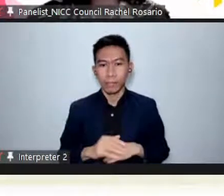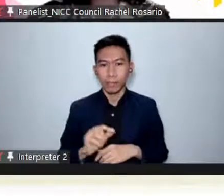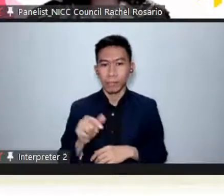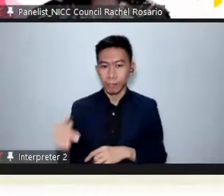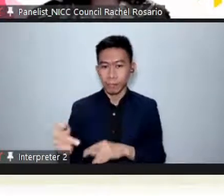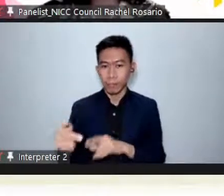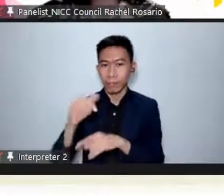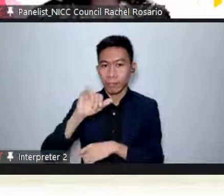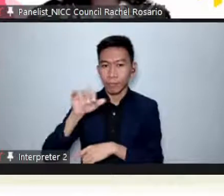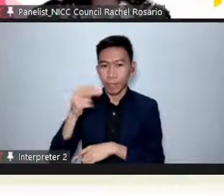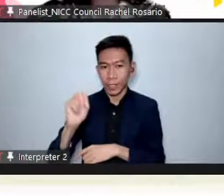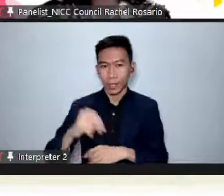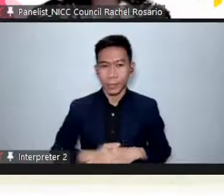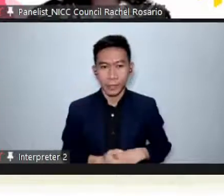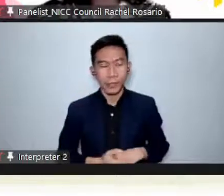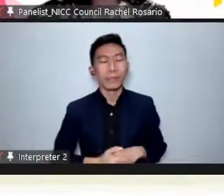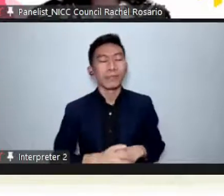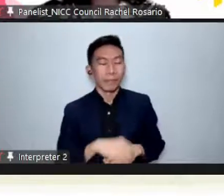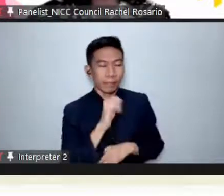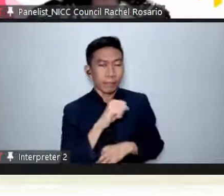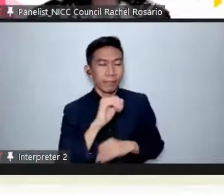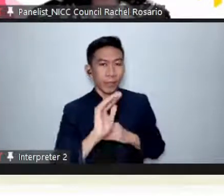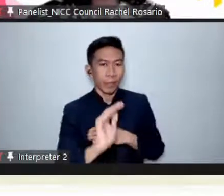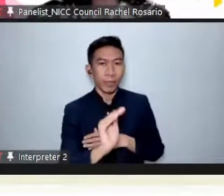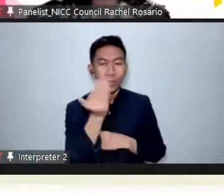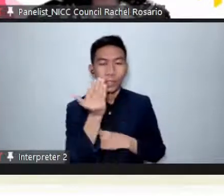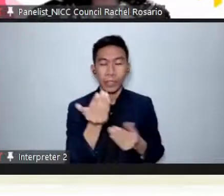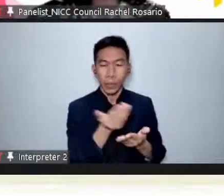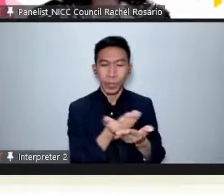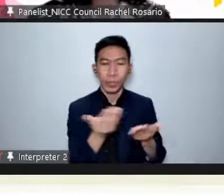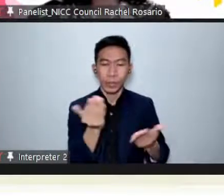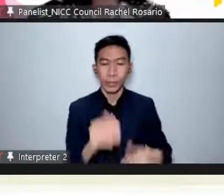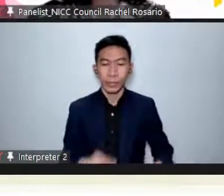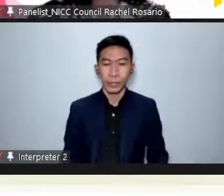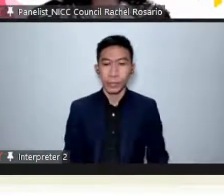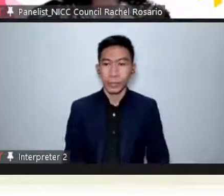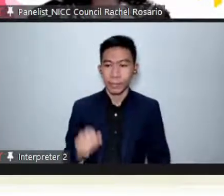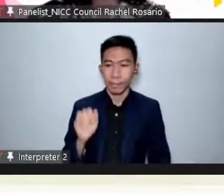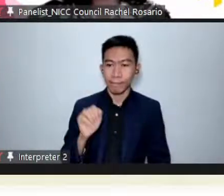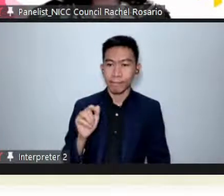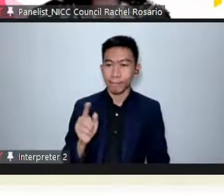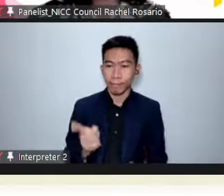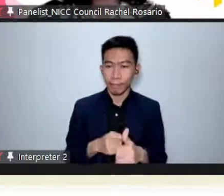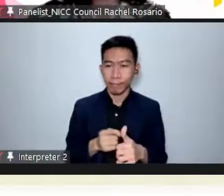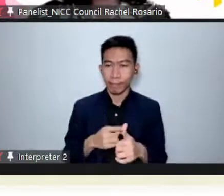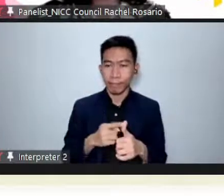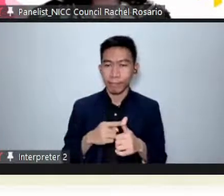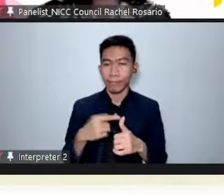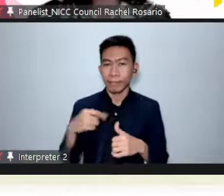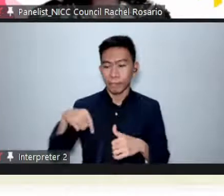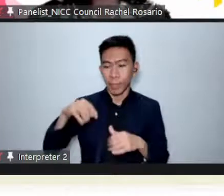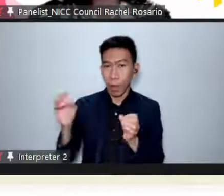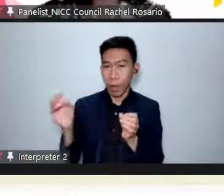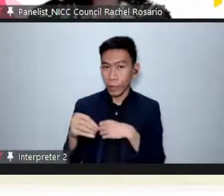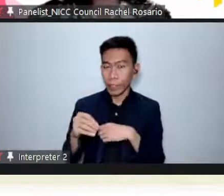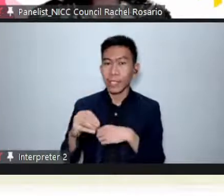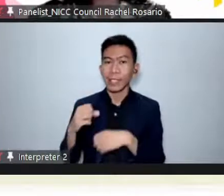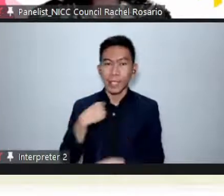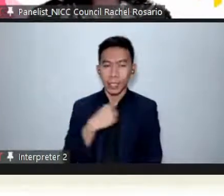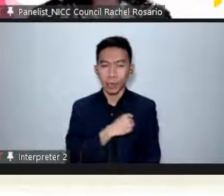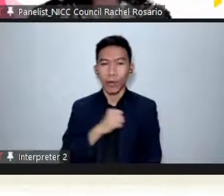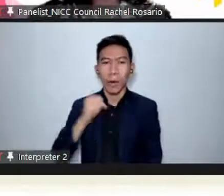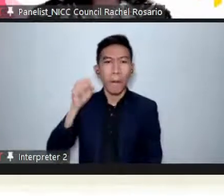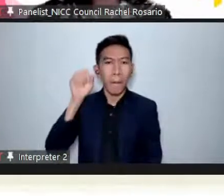John. Yes, ma'am. Good morning to everyone. First of all, our office and Senator Bongo would like to